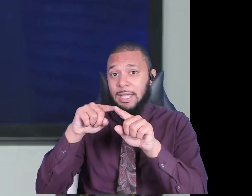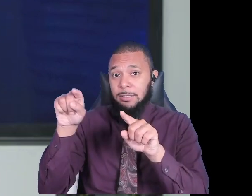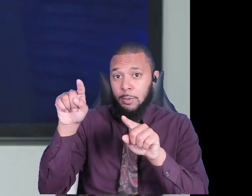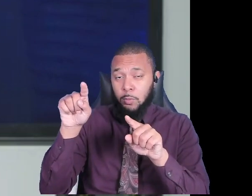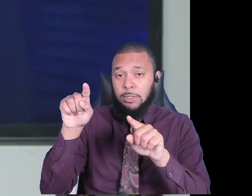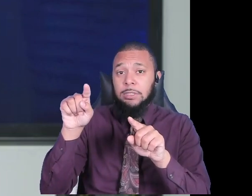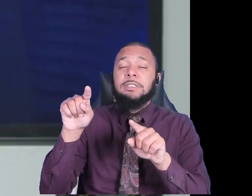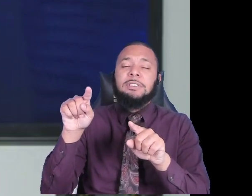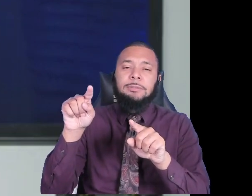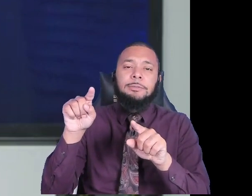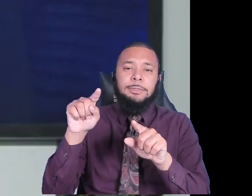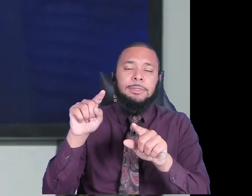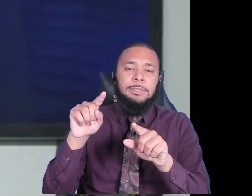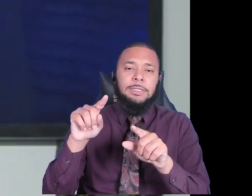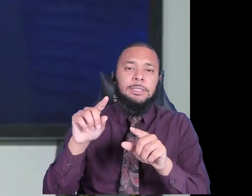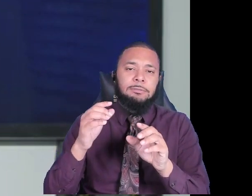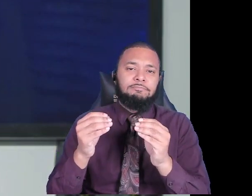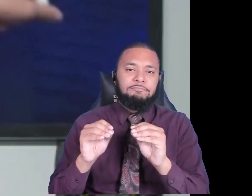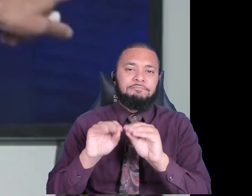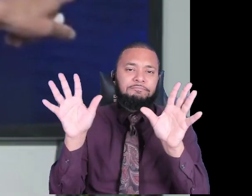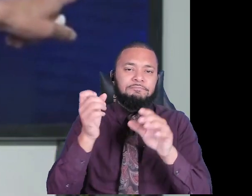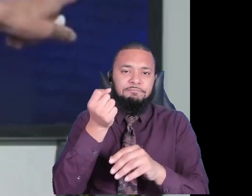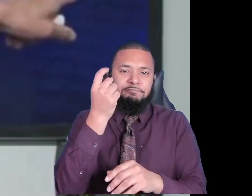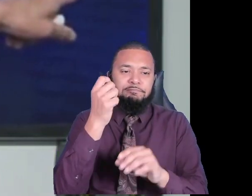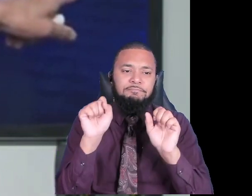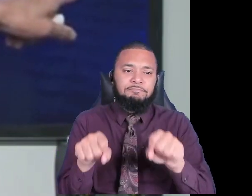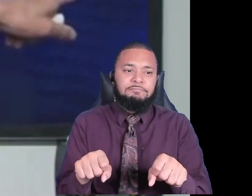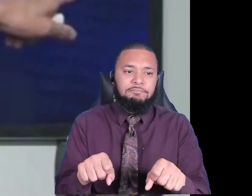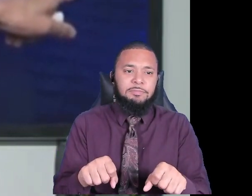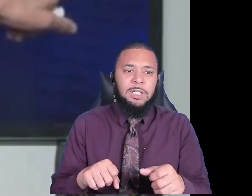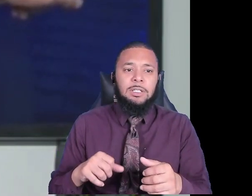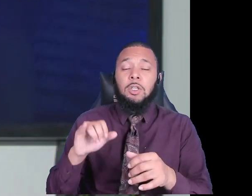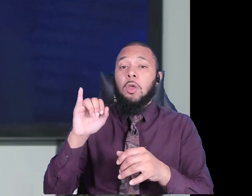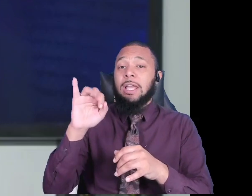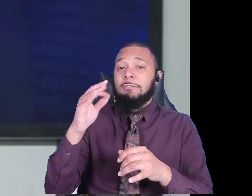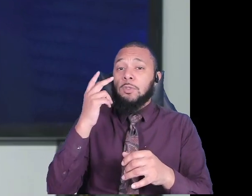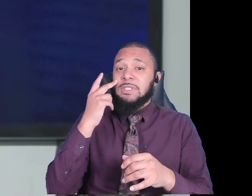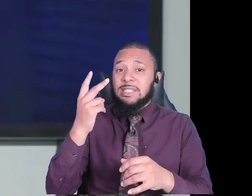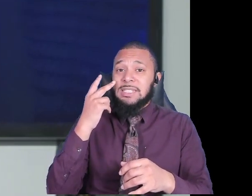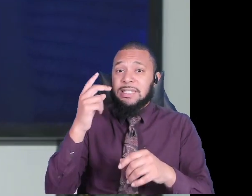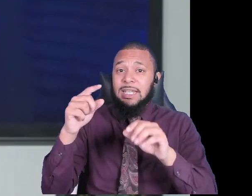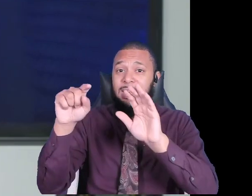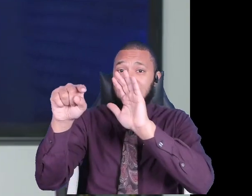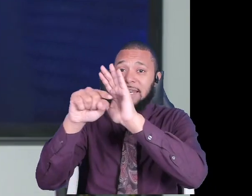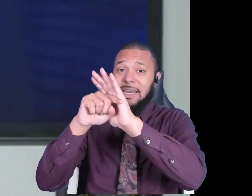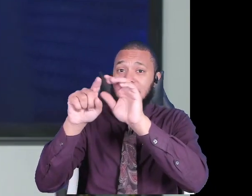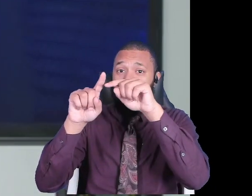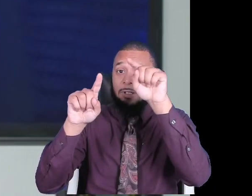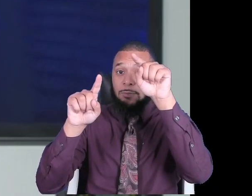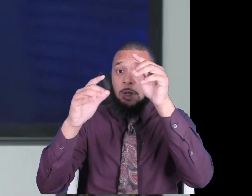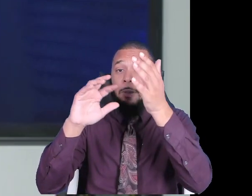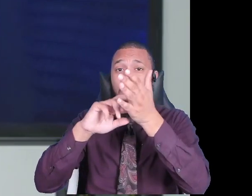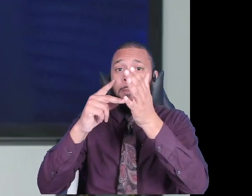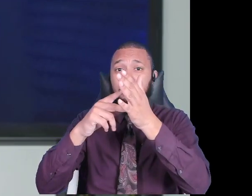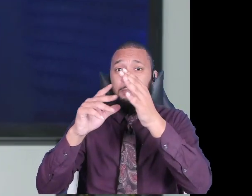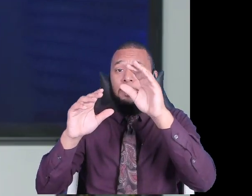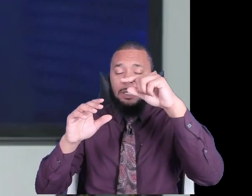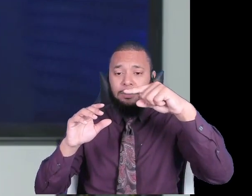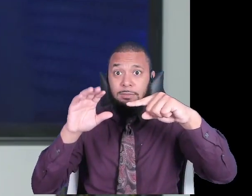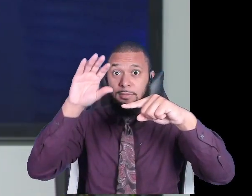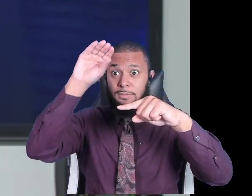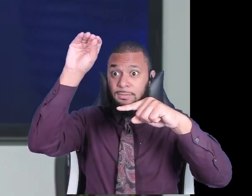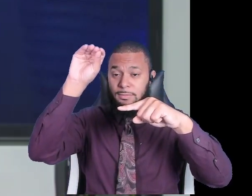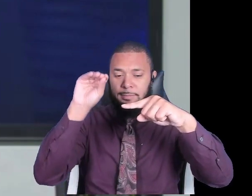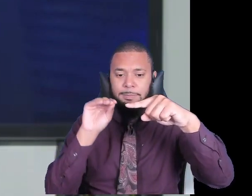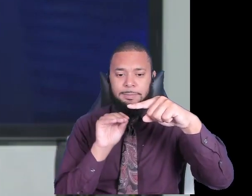exponent, that just means you should push it to the bottom and make it be a positive exponent. So